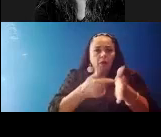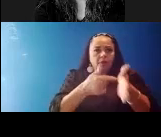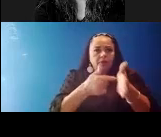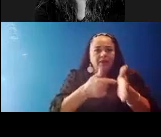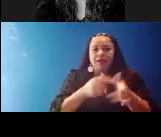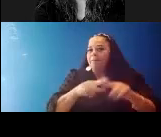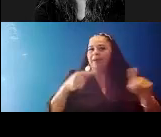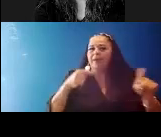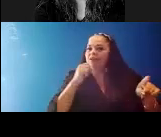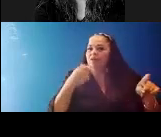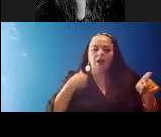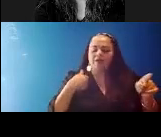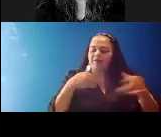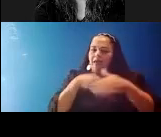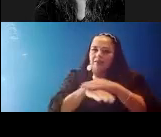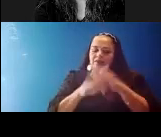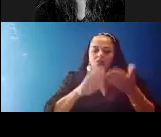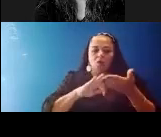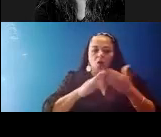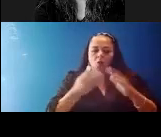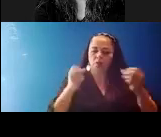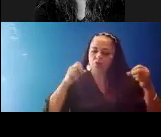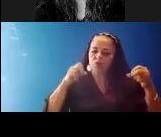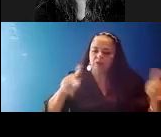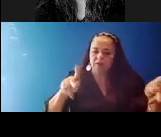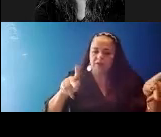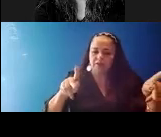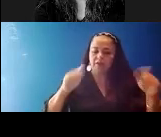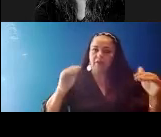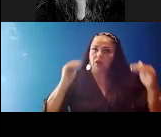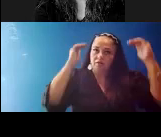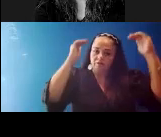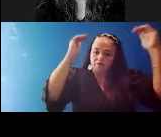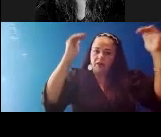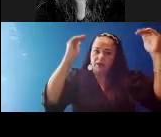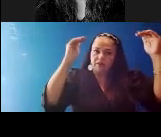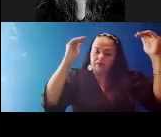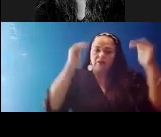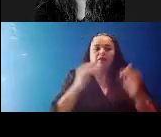access to the opportunities that are necessary to really advance the nation.